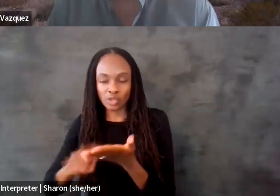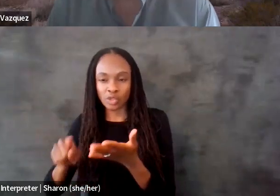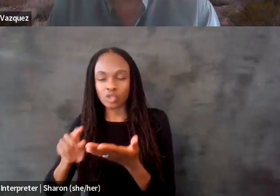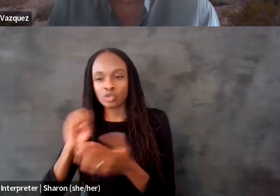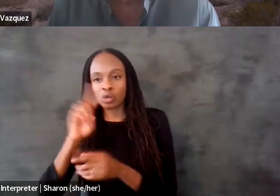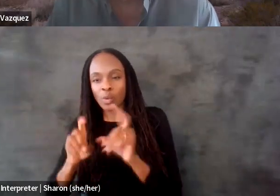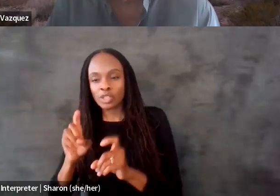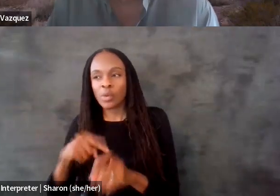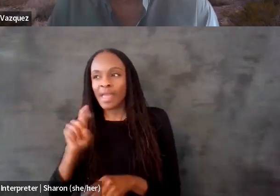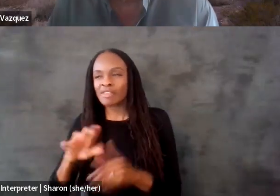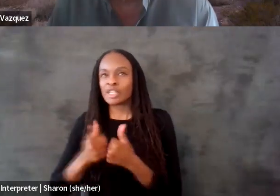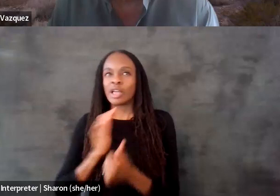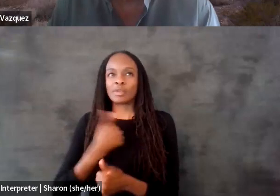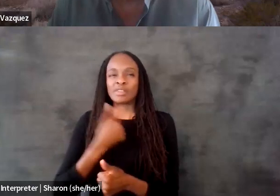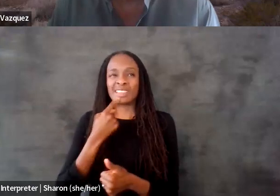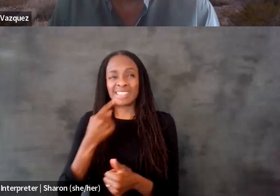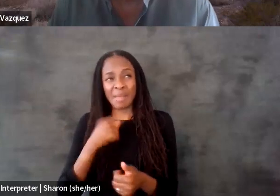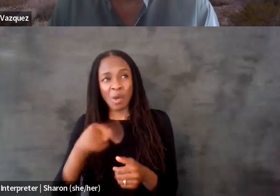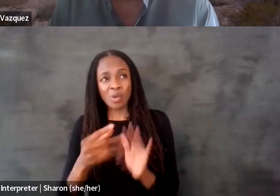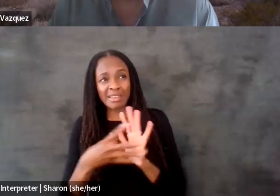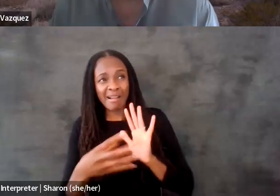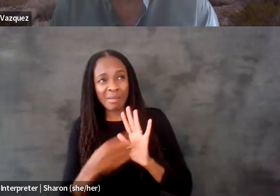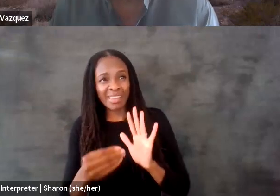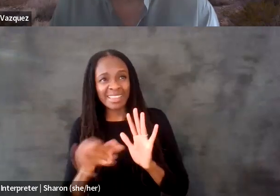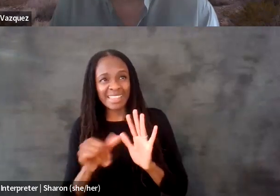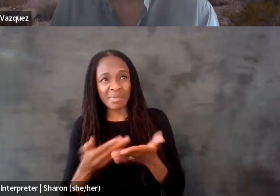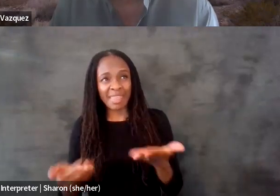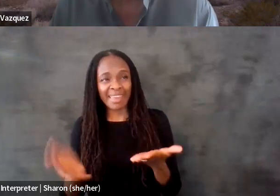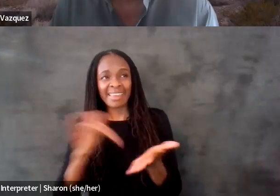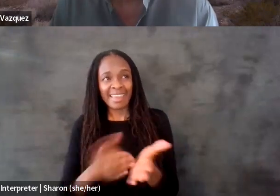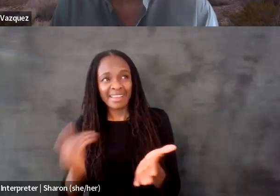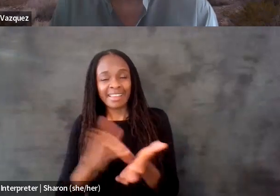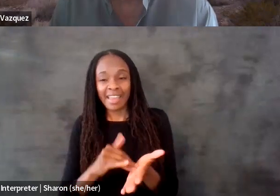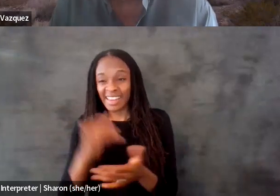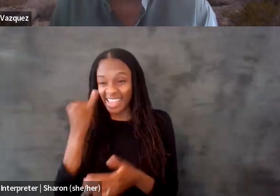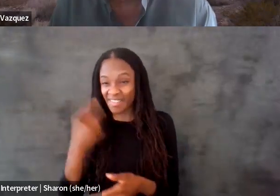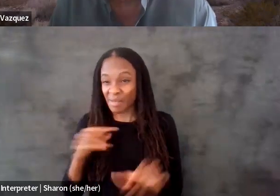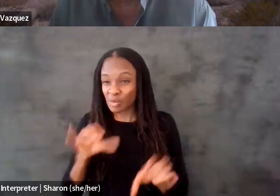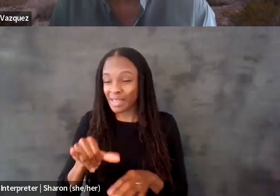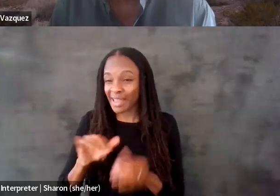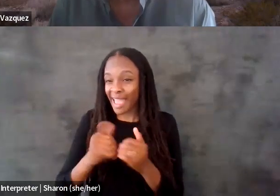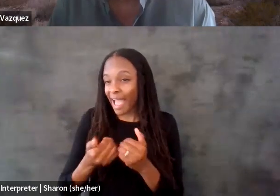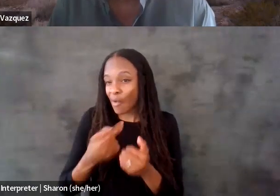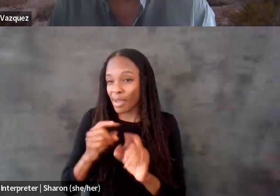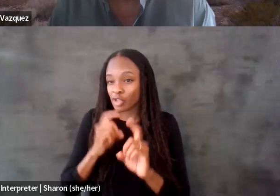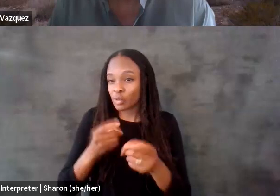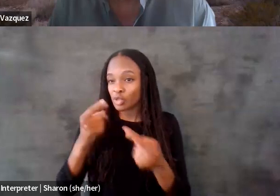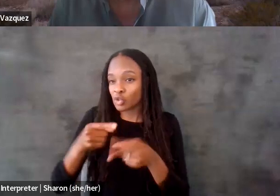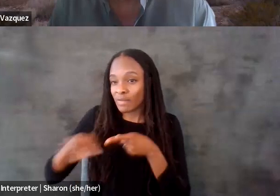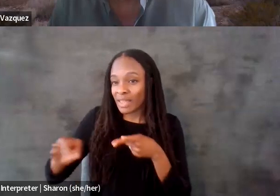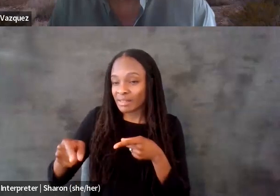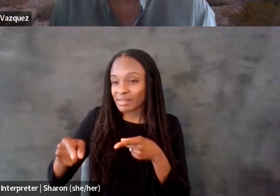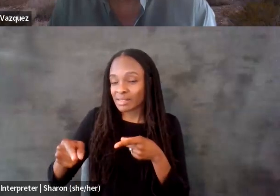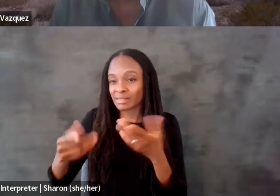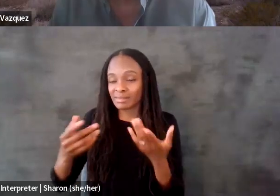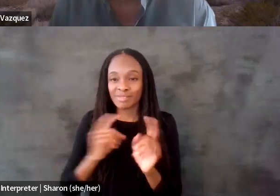body of work and say, am I just replicating the same thing over and over? And if I am, then like, how am I actually contributing to the field,